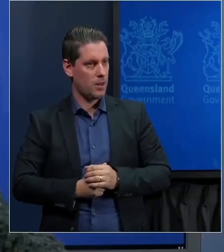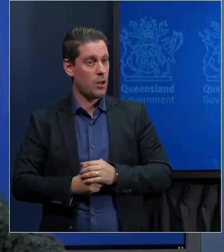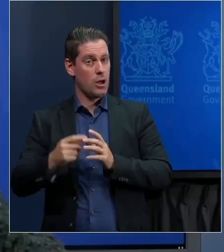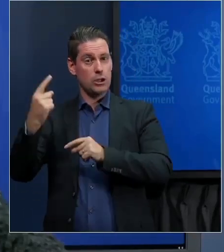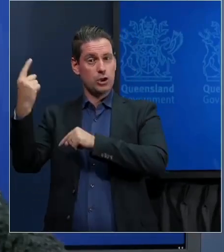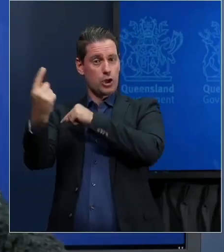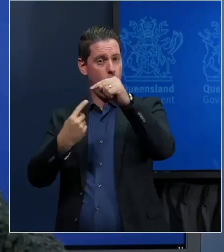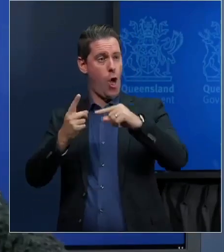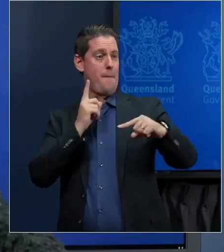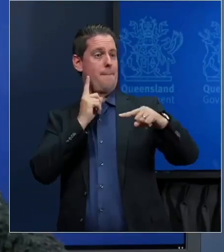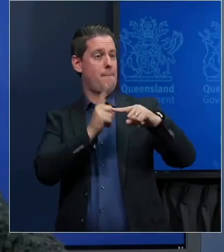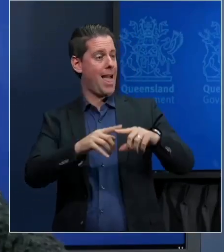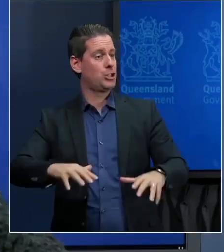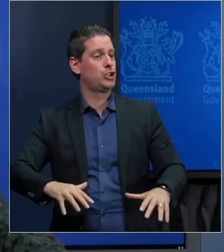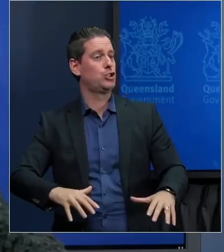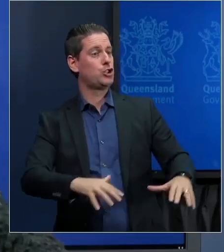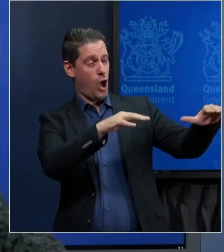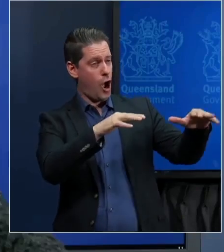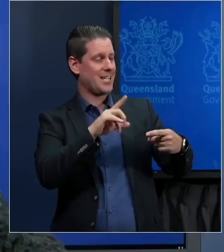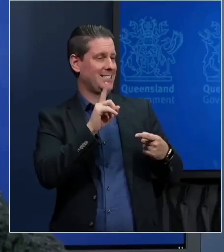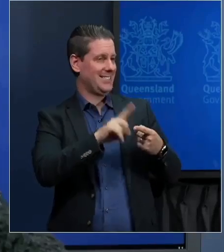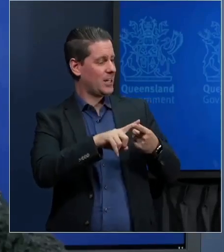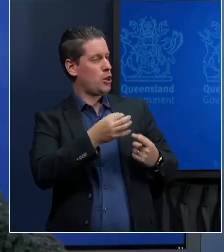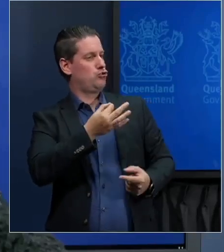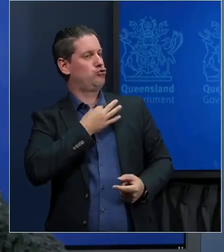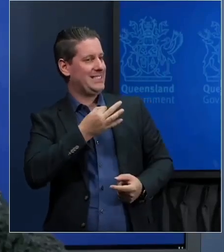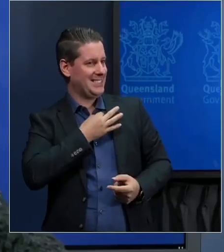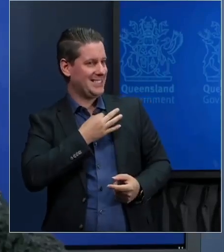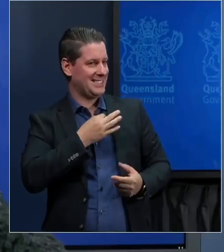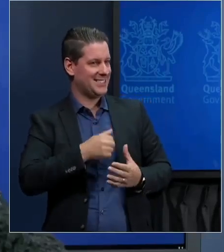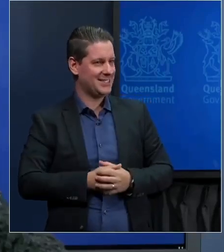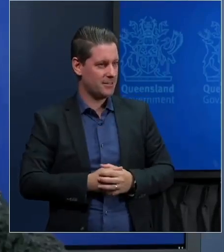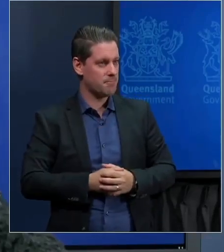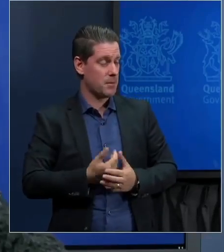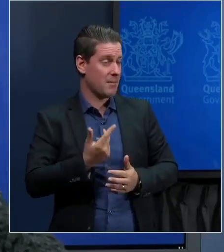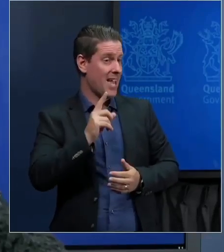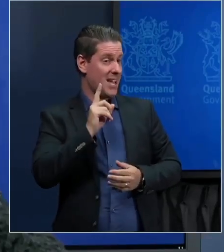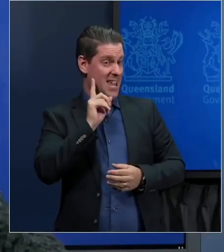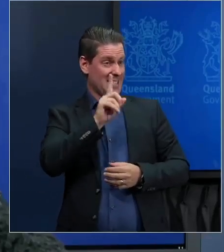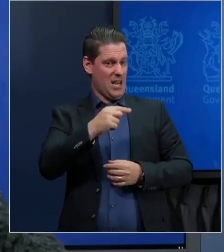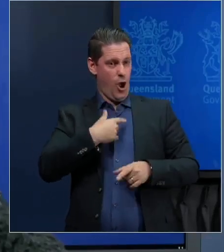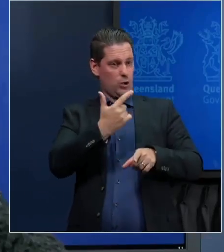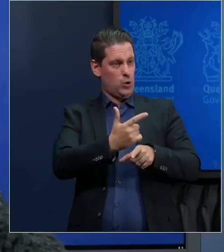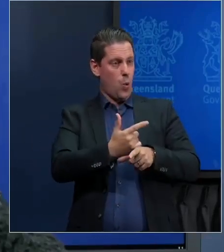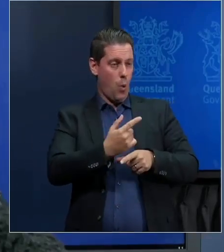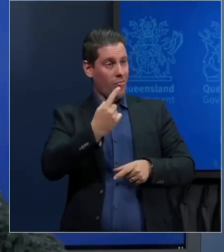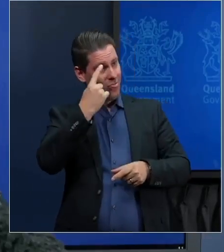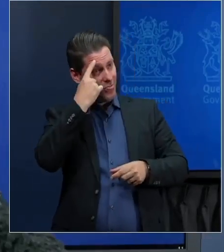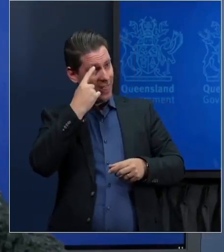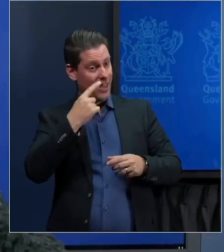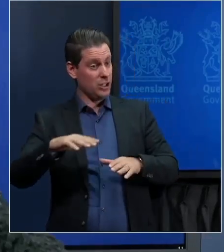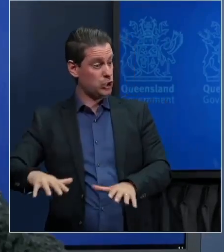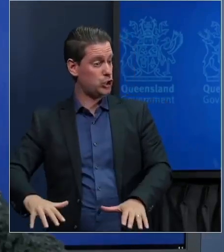is a reduced risk of the higher possible values. I spoke yesterday of the potential to see values over a metre above